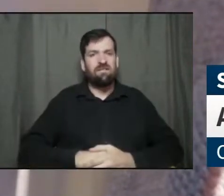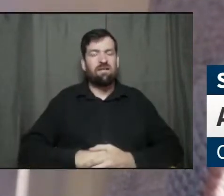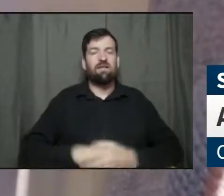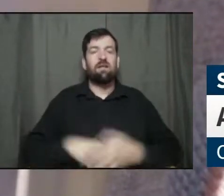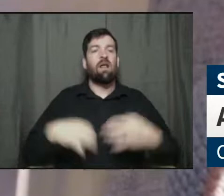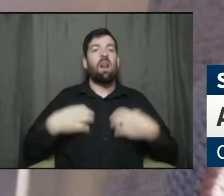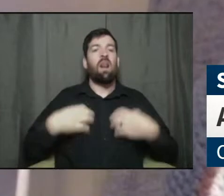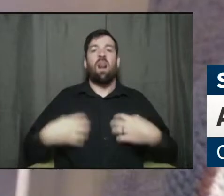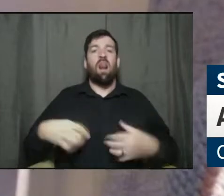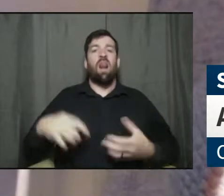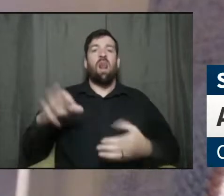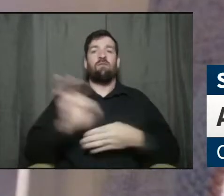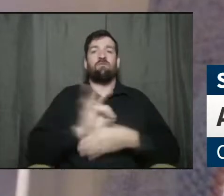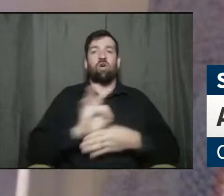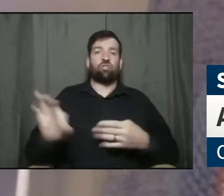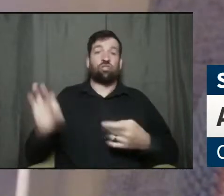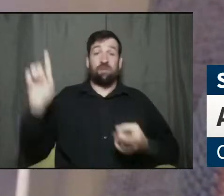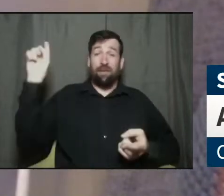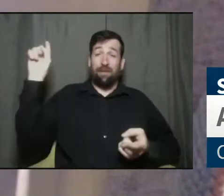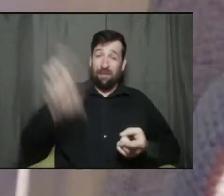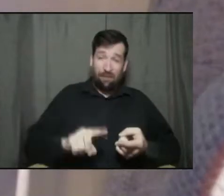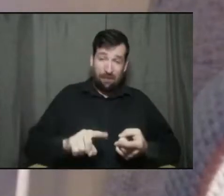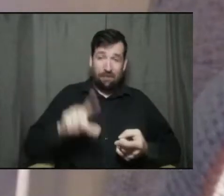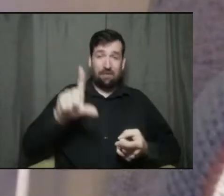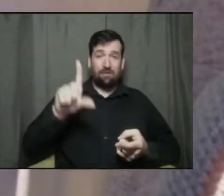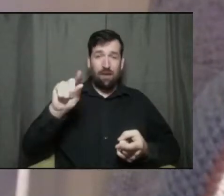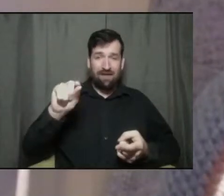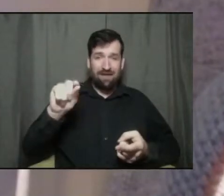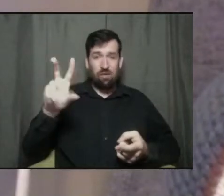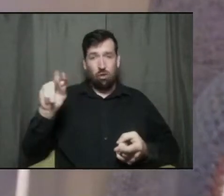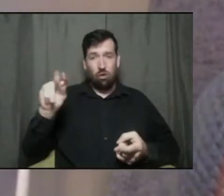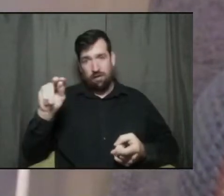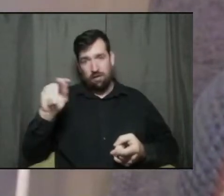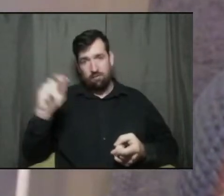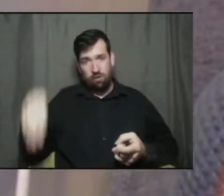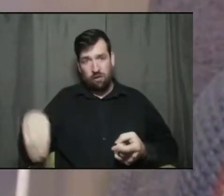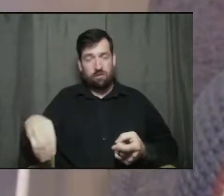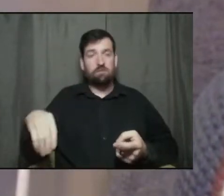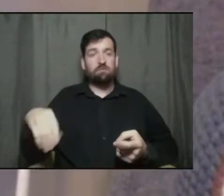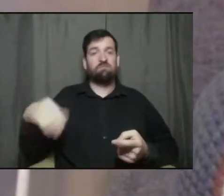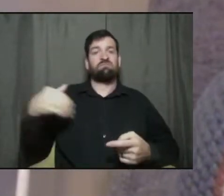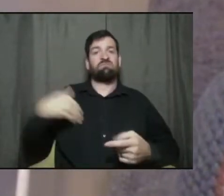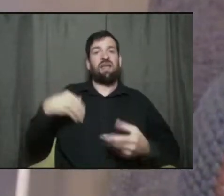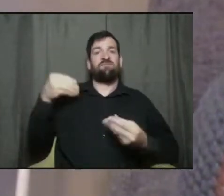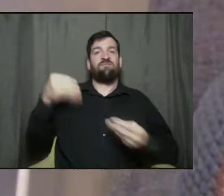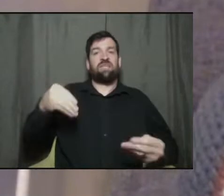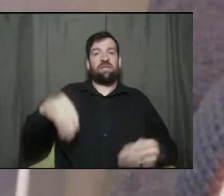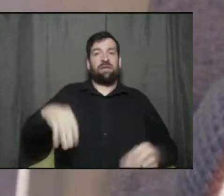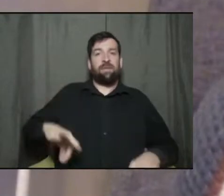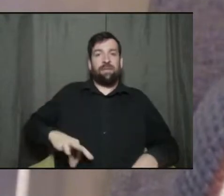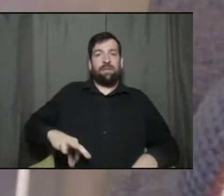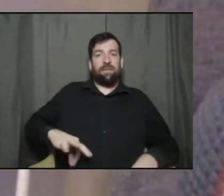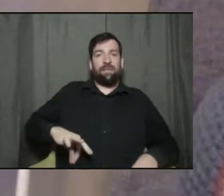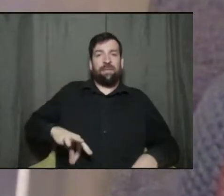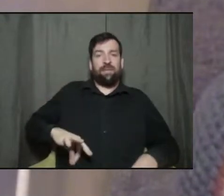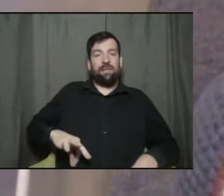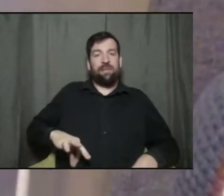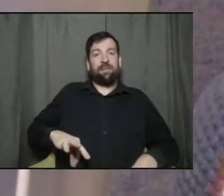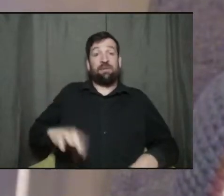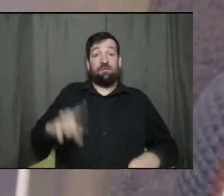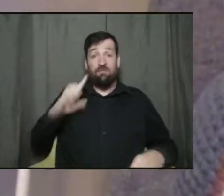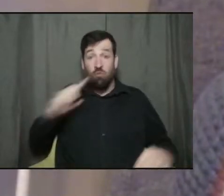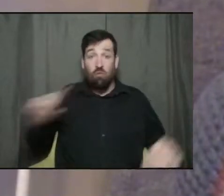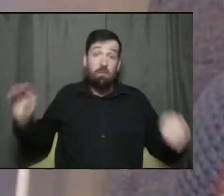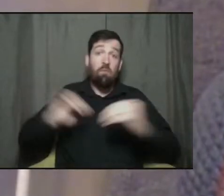was down to 20 to 30%. I had a Mickey button feeding tube in my stomach and to get extra calories and stuff,